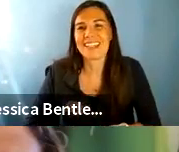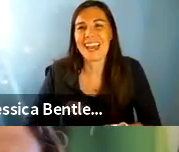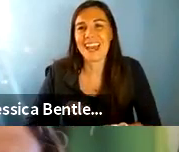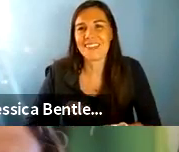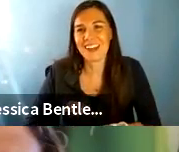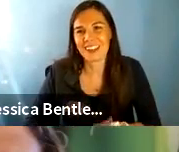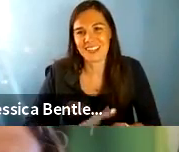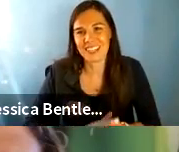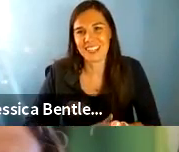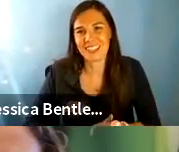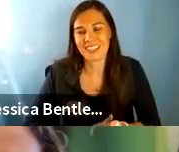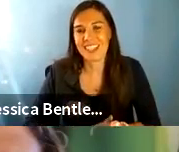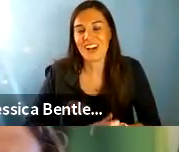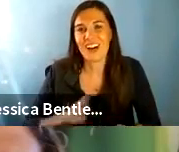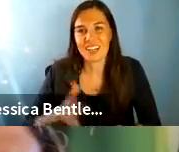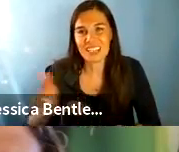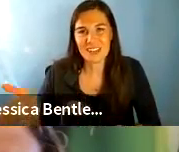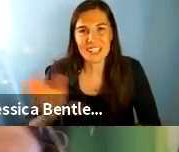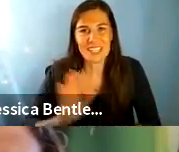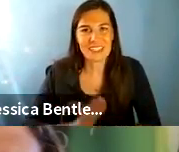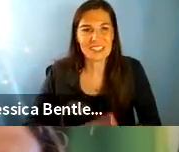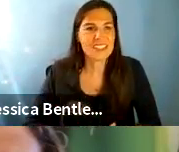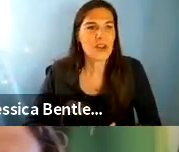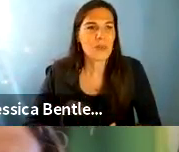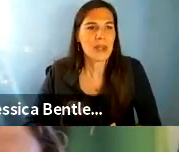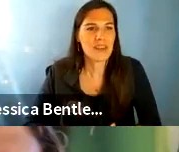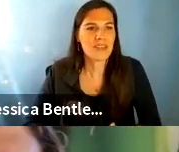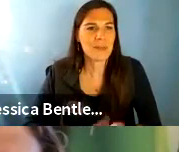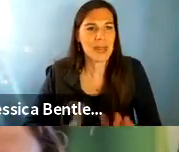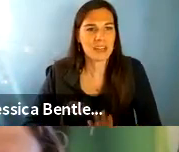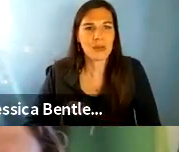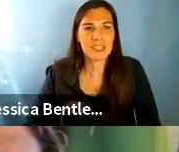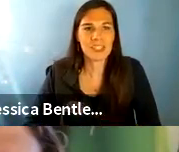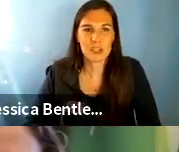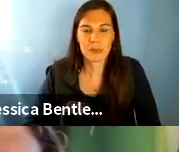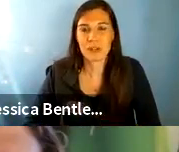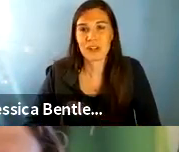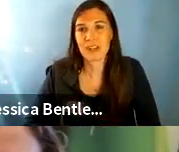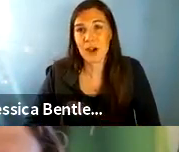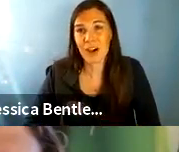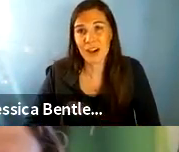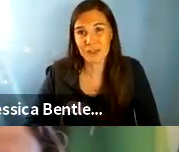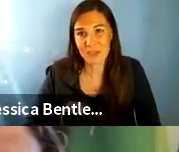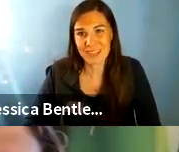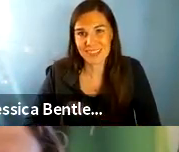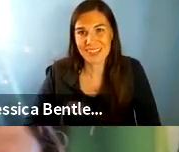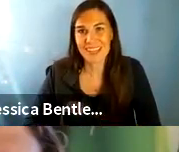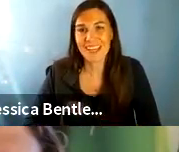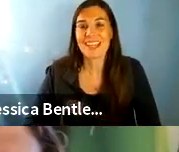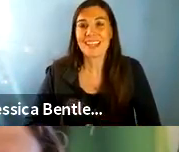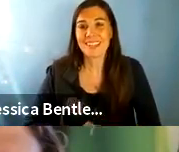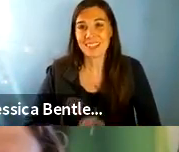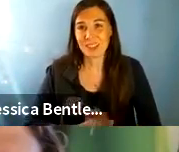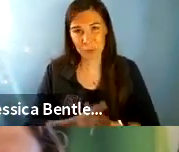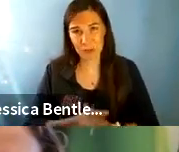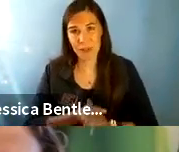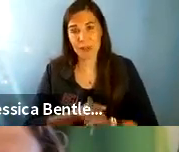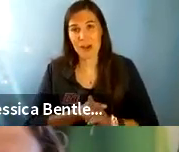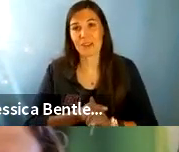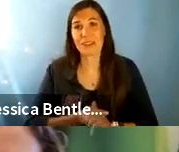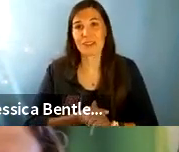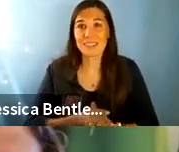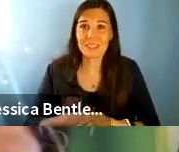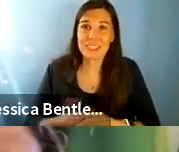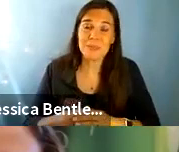slide, is every other year on even years, we have a biennial interpreter club conference. This interpreter